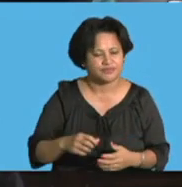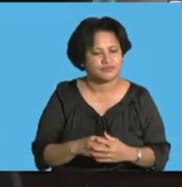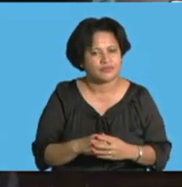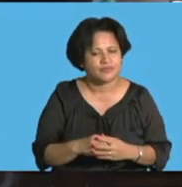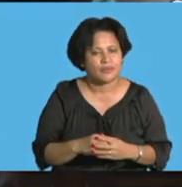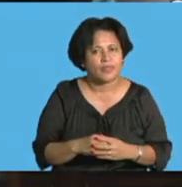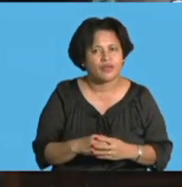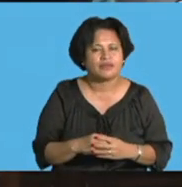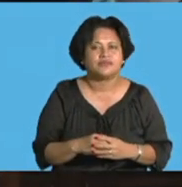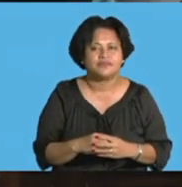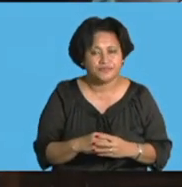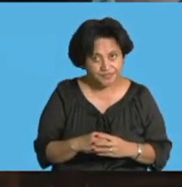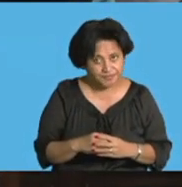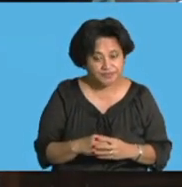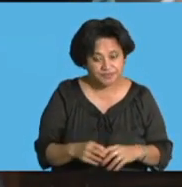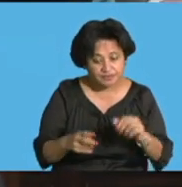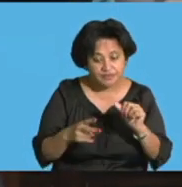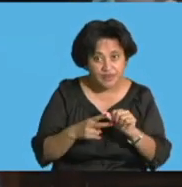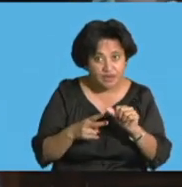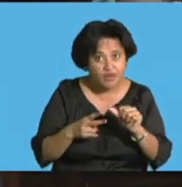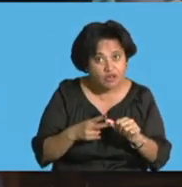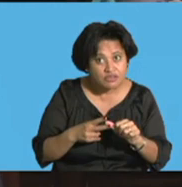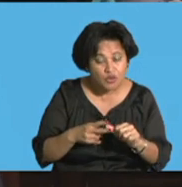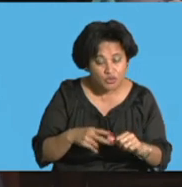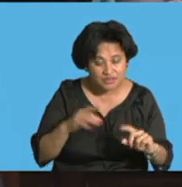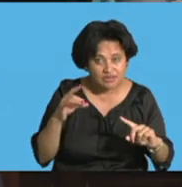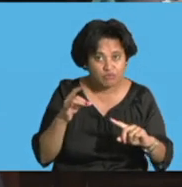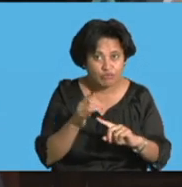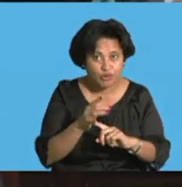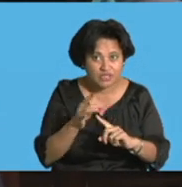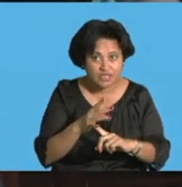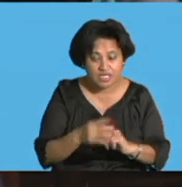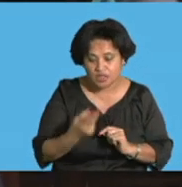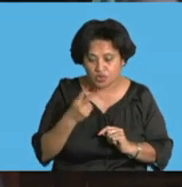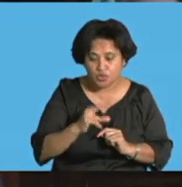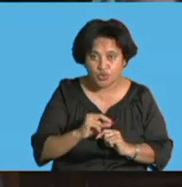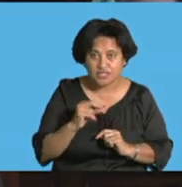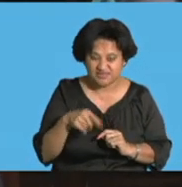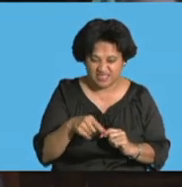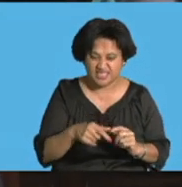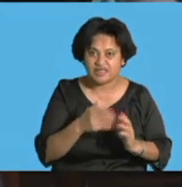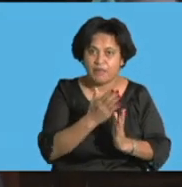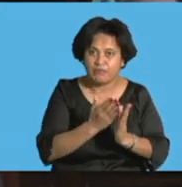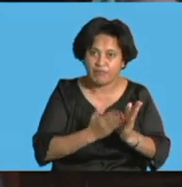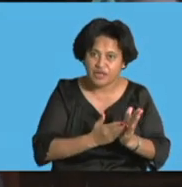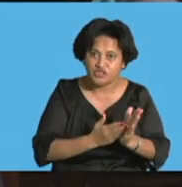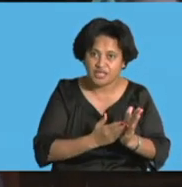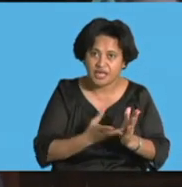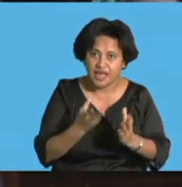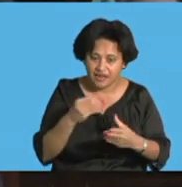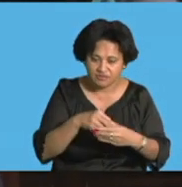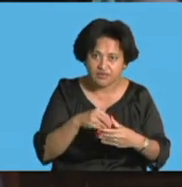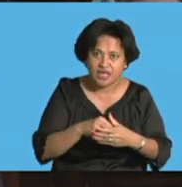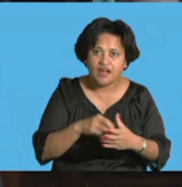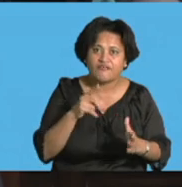Mr. Speaker, sir, it is also important to note that the 2019-2020 budget has made provisions for